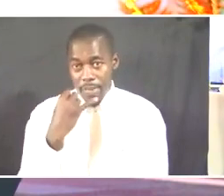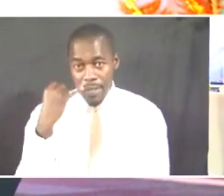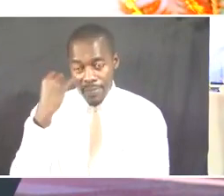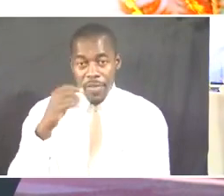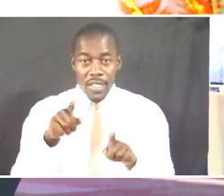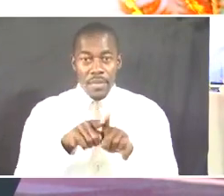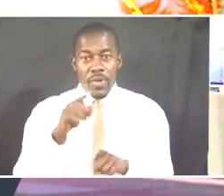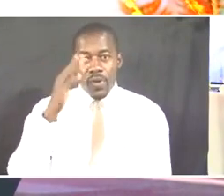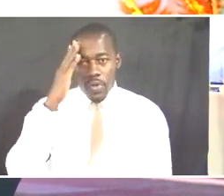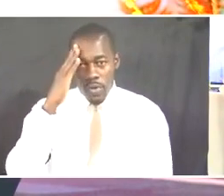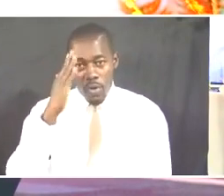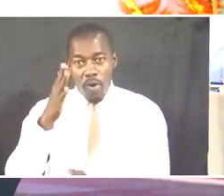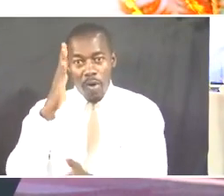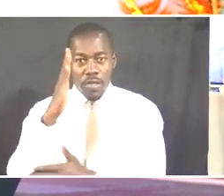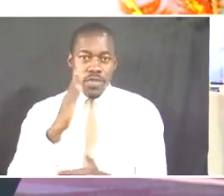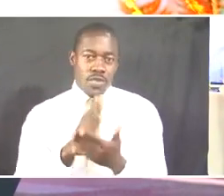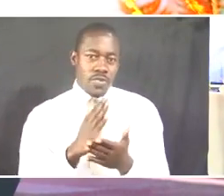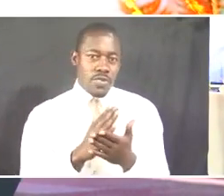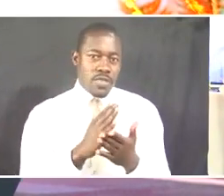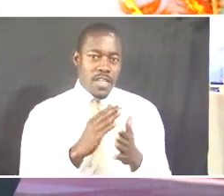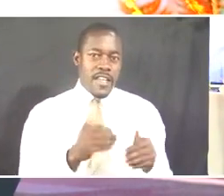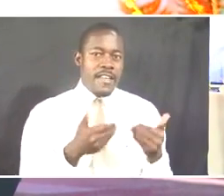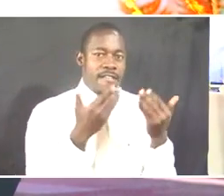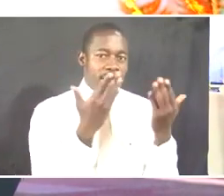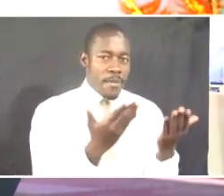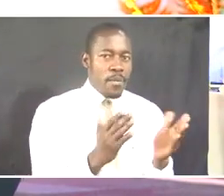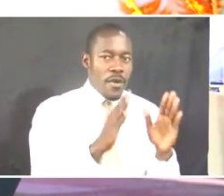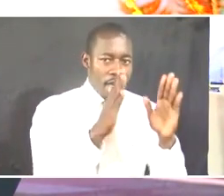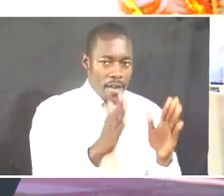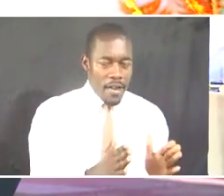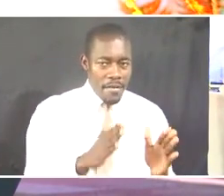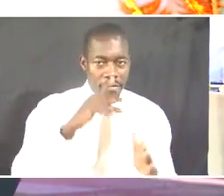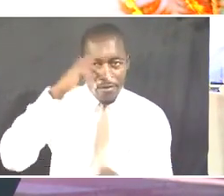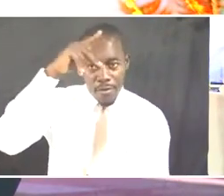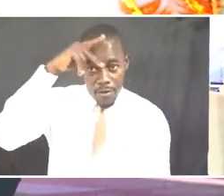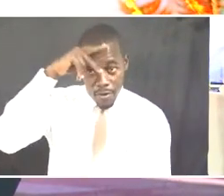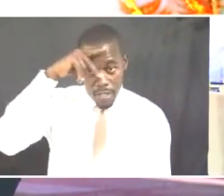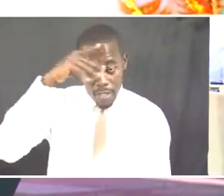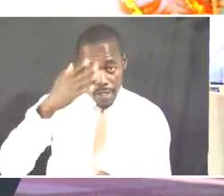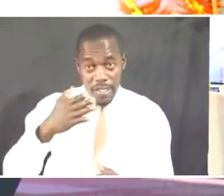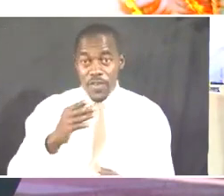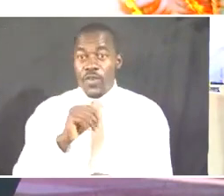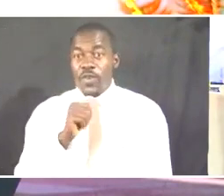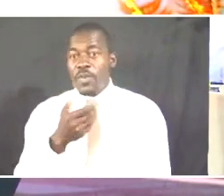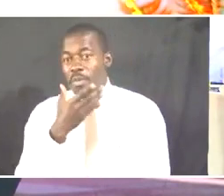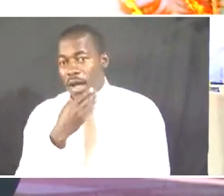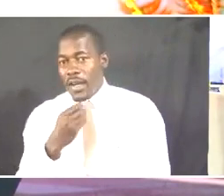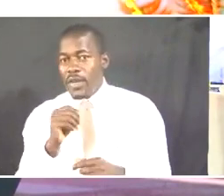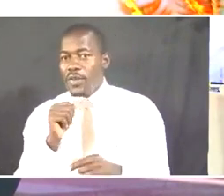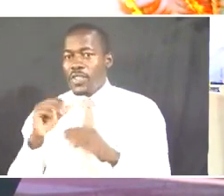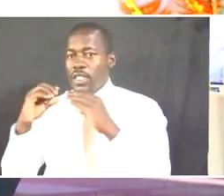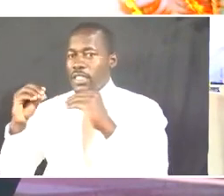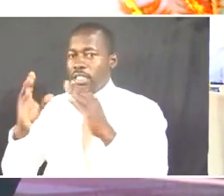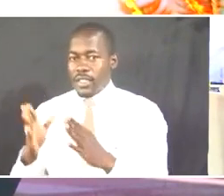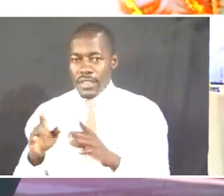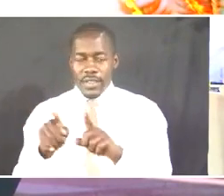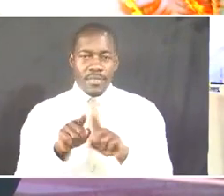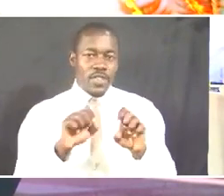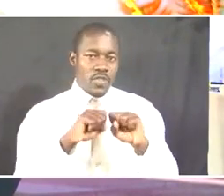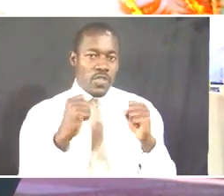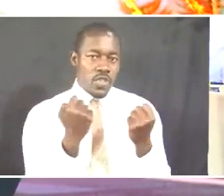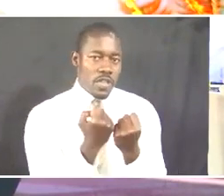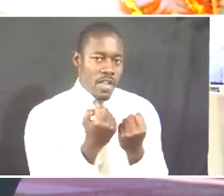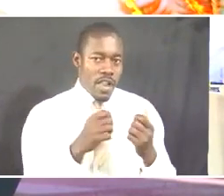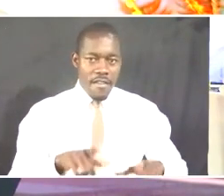that God is the ultimate source of knowledge and wisdom, and not man, and not teachers. And finally, socially, that